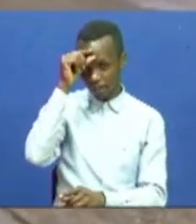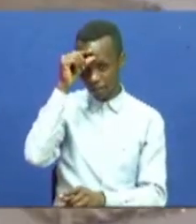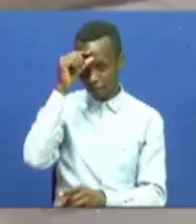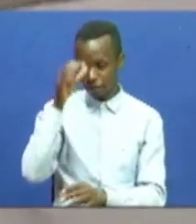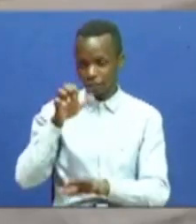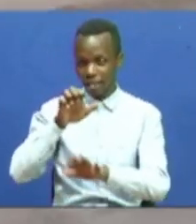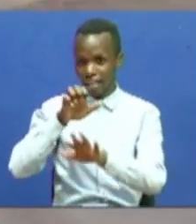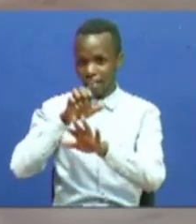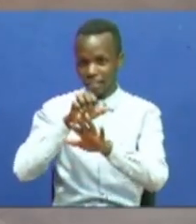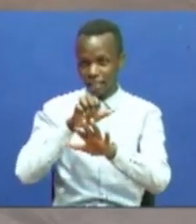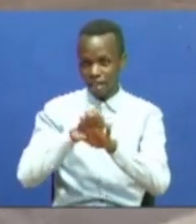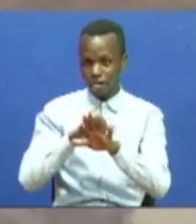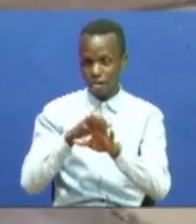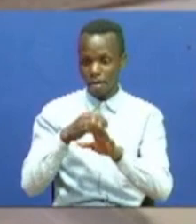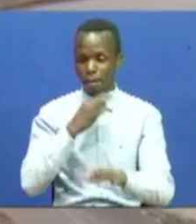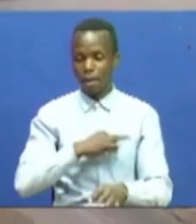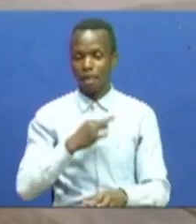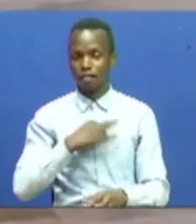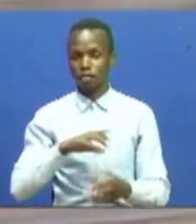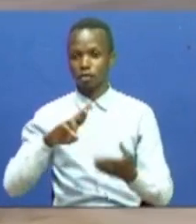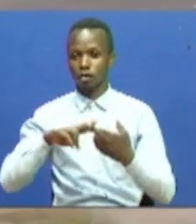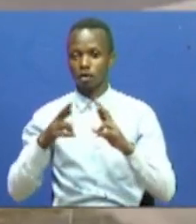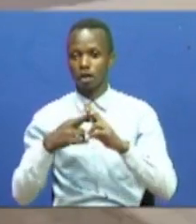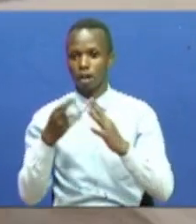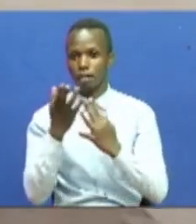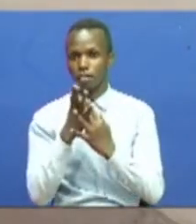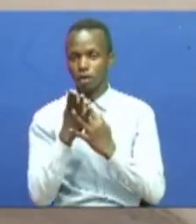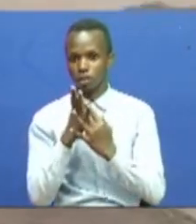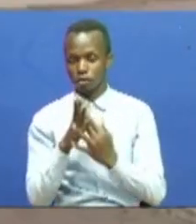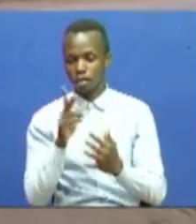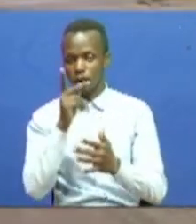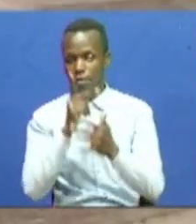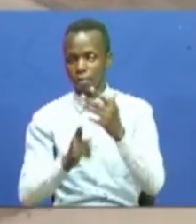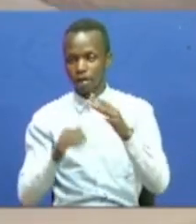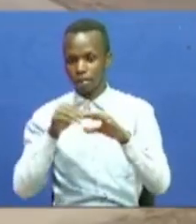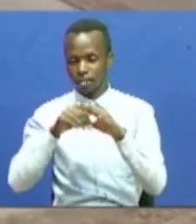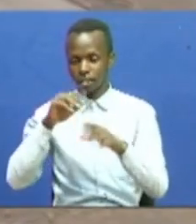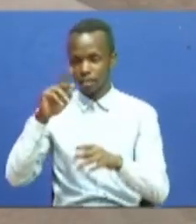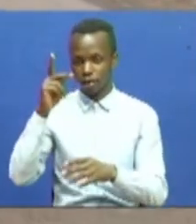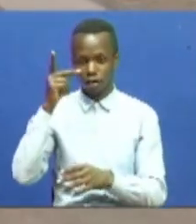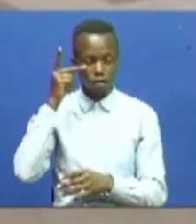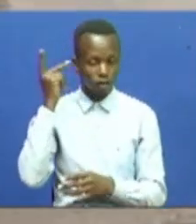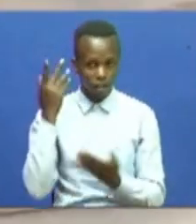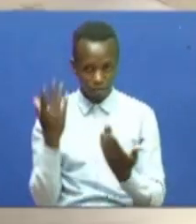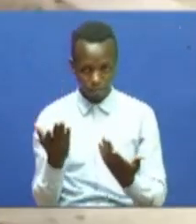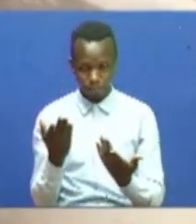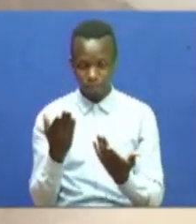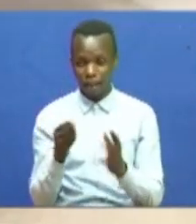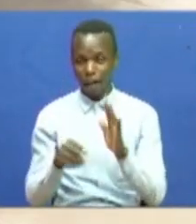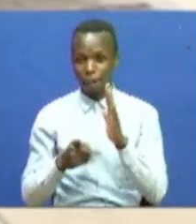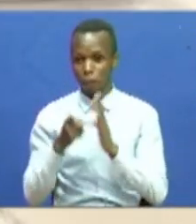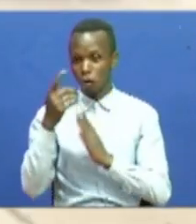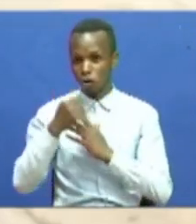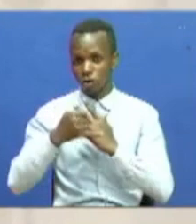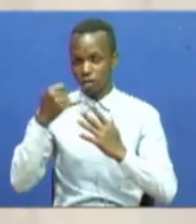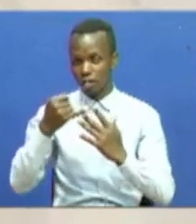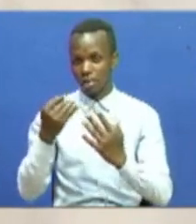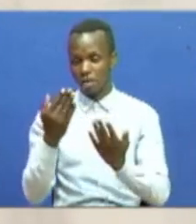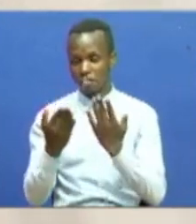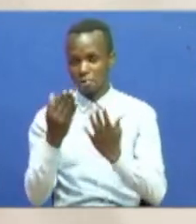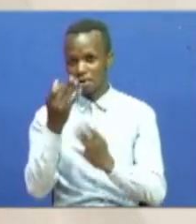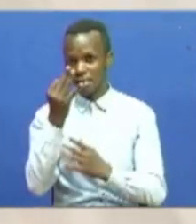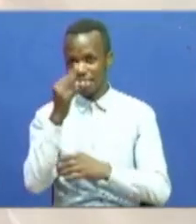mutually beneficial relationships between partner countries and Korea. The program supports identified projects annually for a maximum of